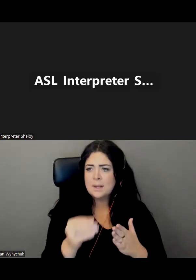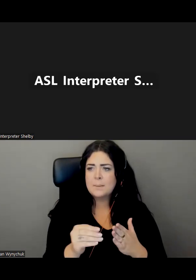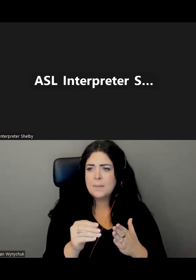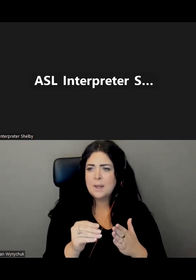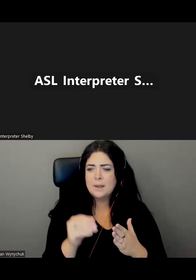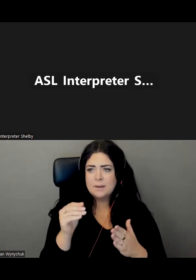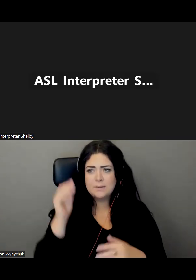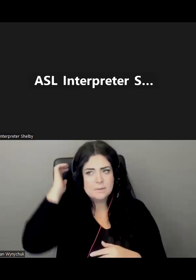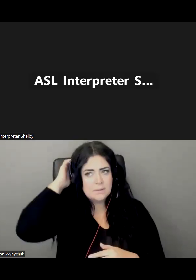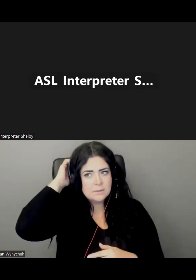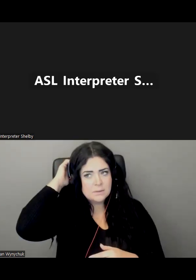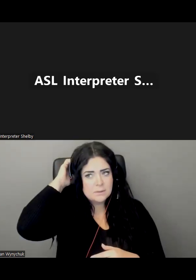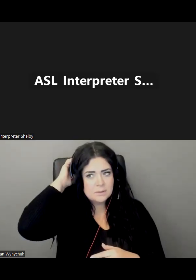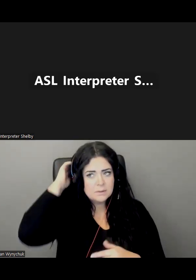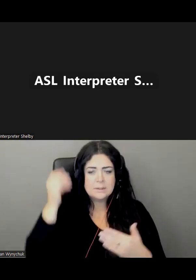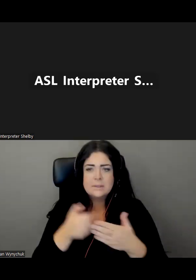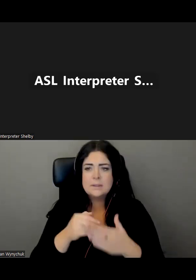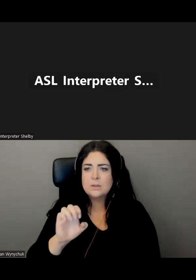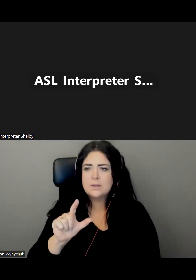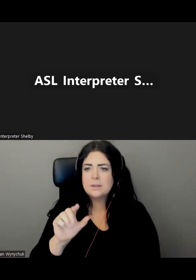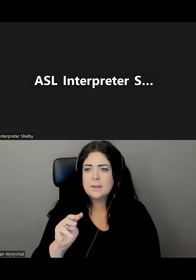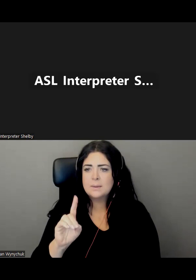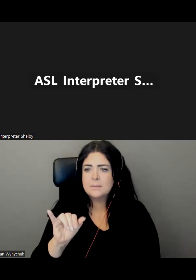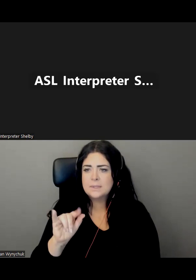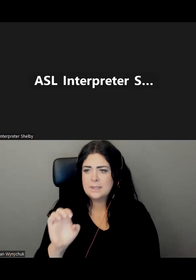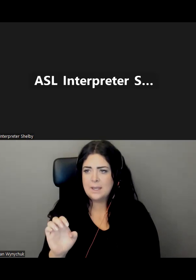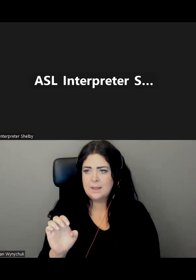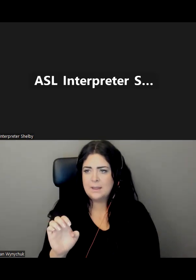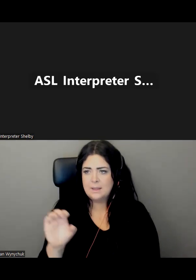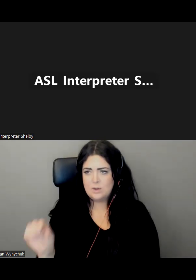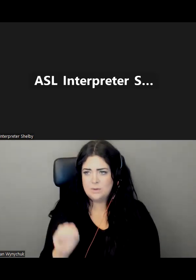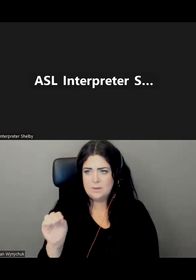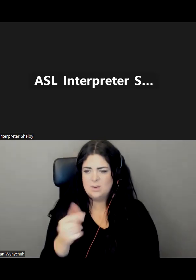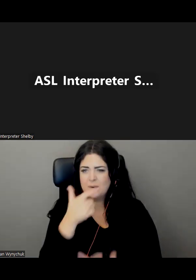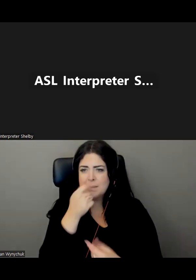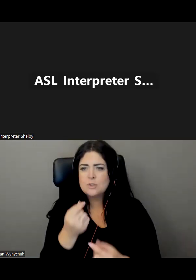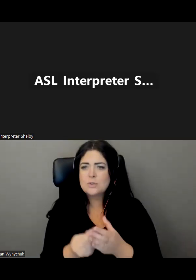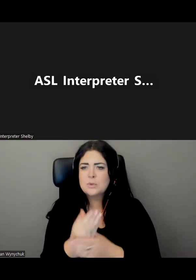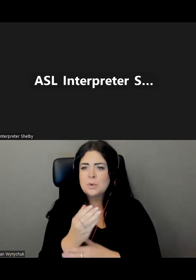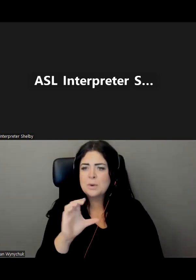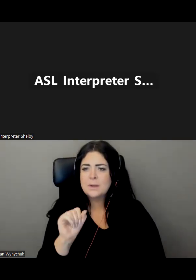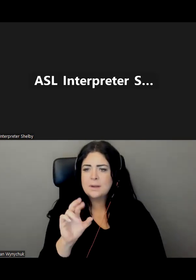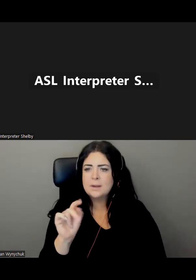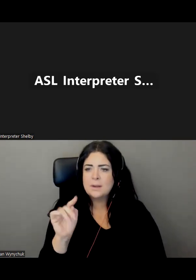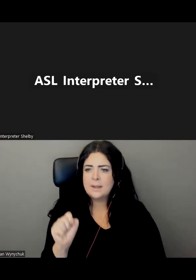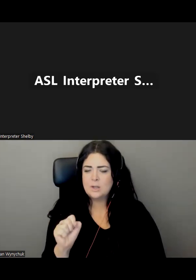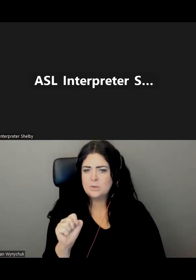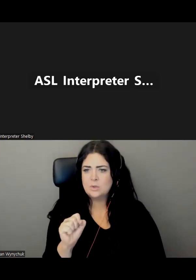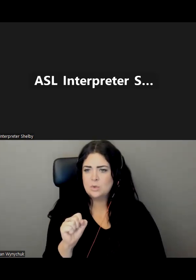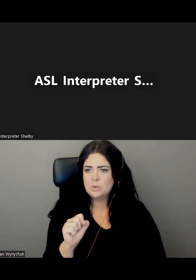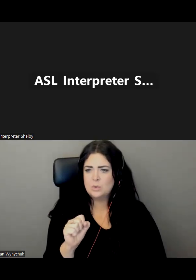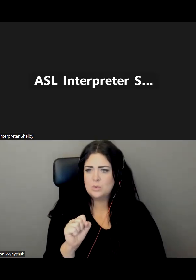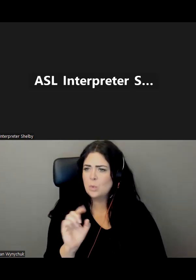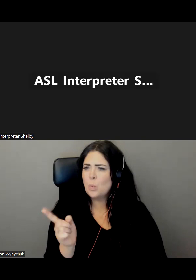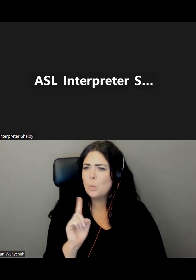to Elmville, Ontario? I'm interested in growing carrots this spring. So if you want to open up your